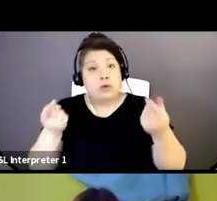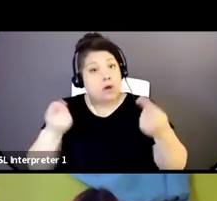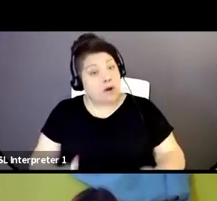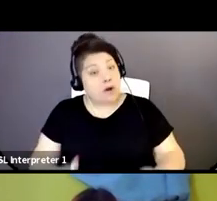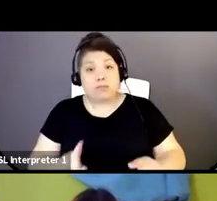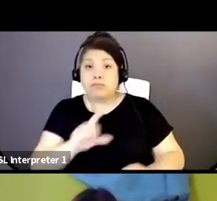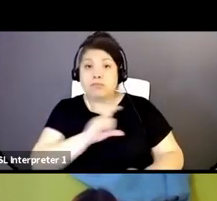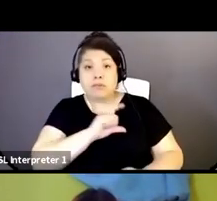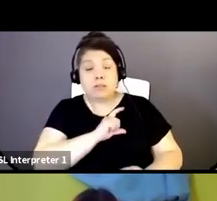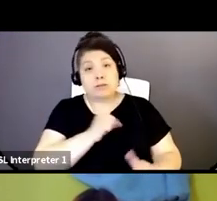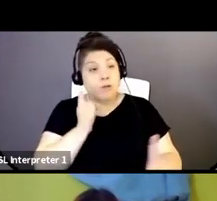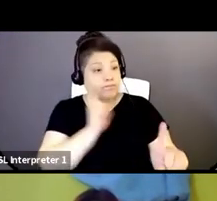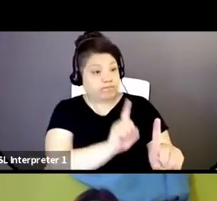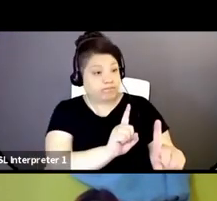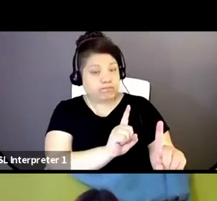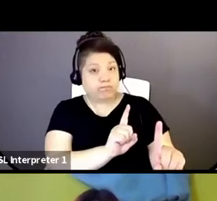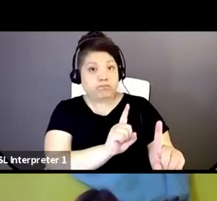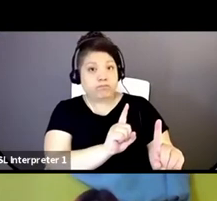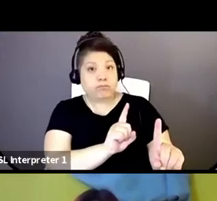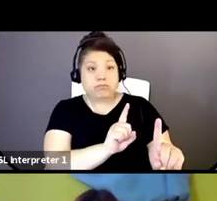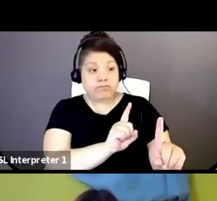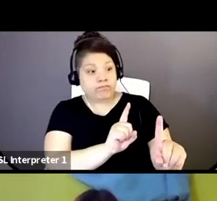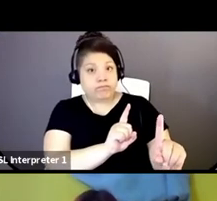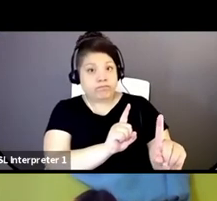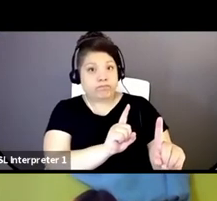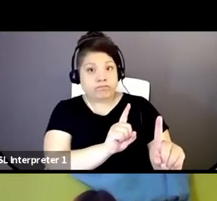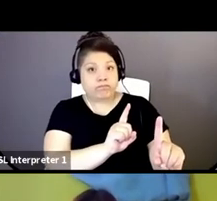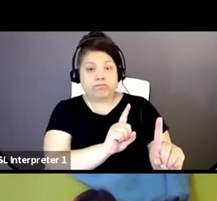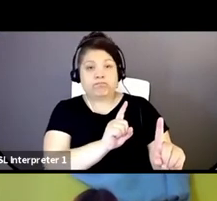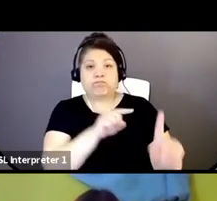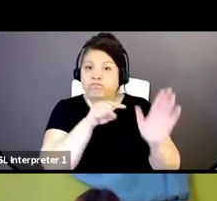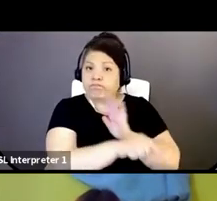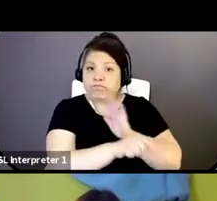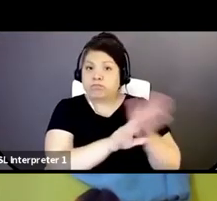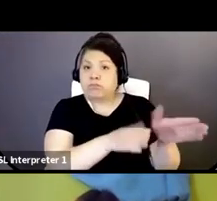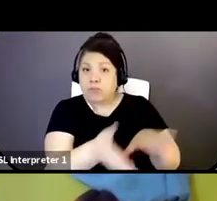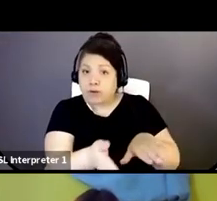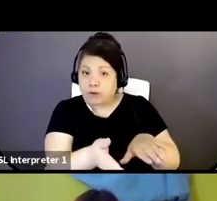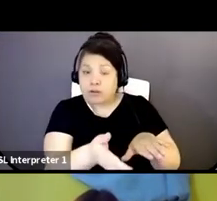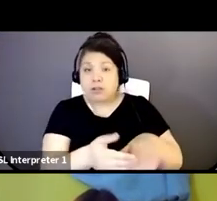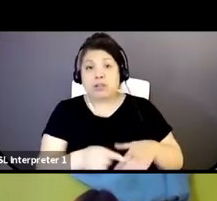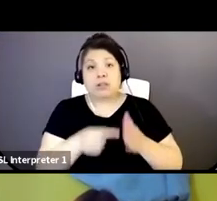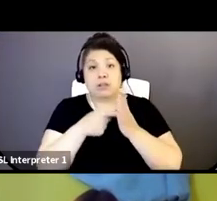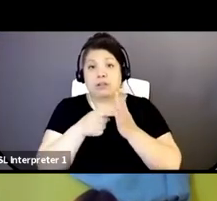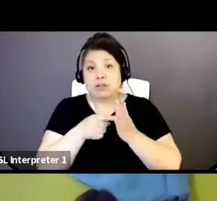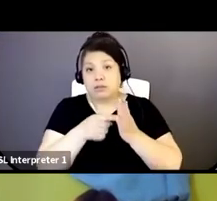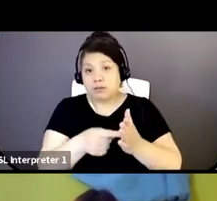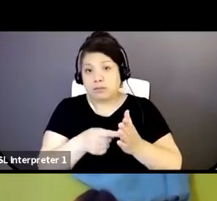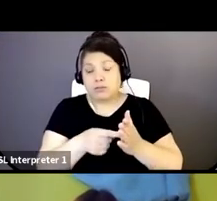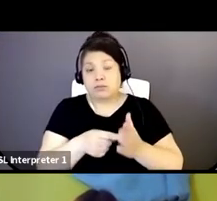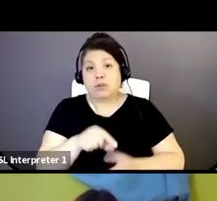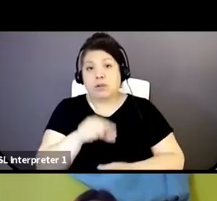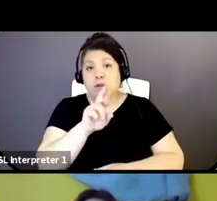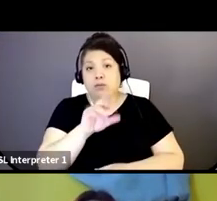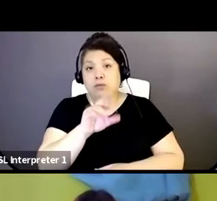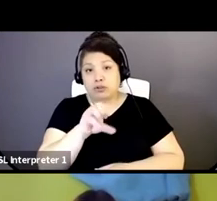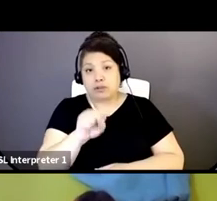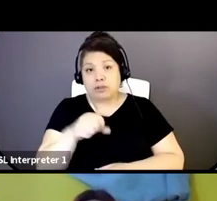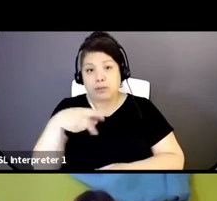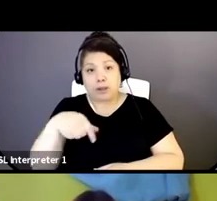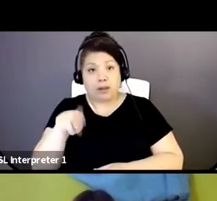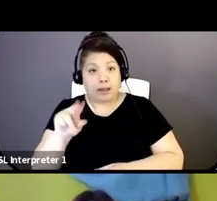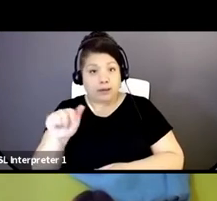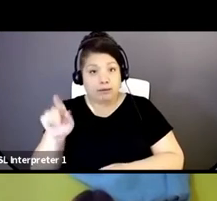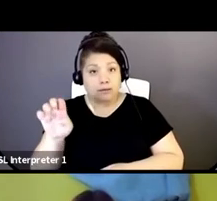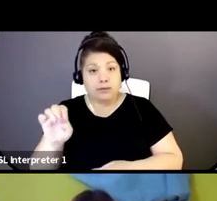police, a lot of time the consequences are death, like in the case of Regis Kochinsky Paquette, Jason